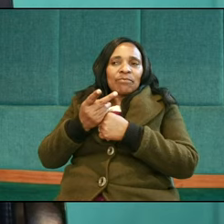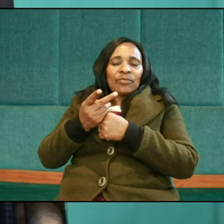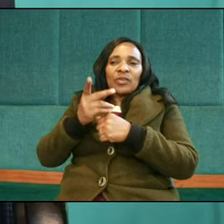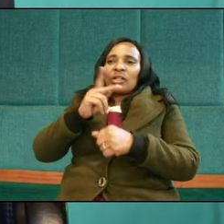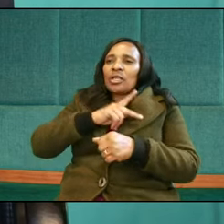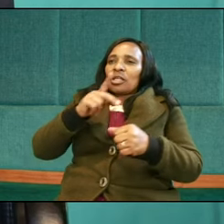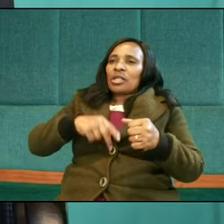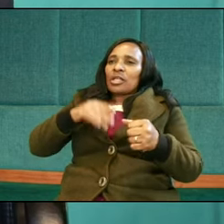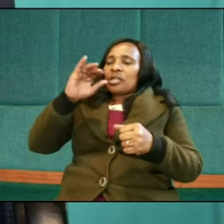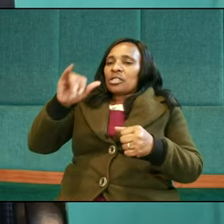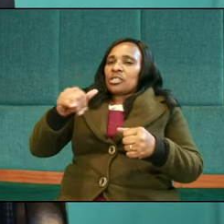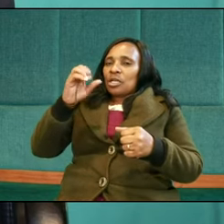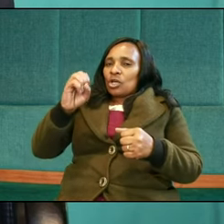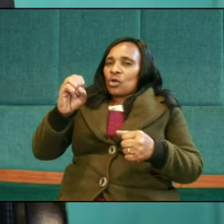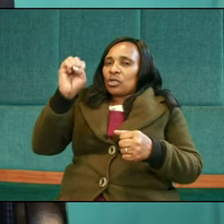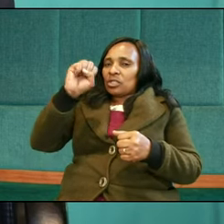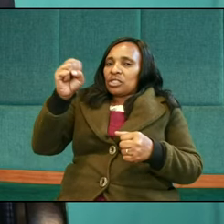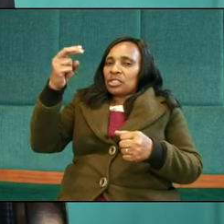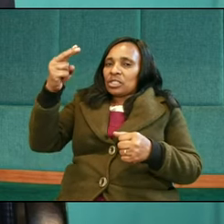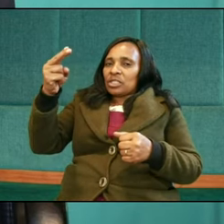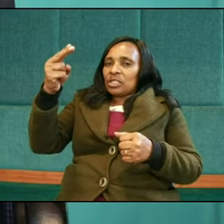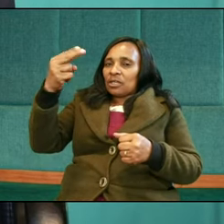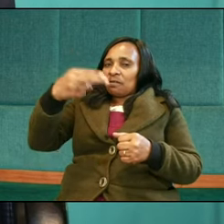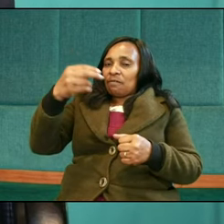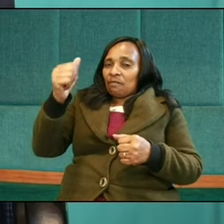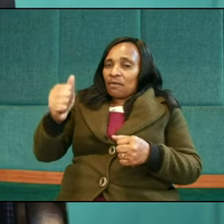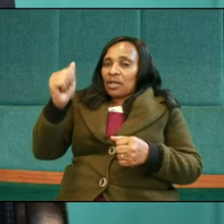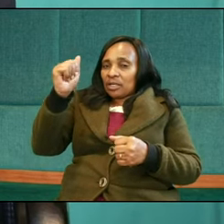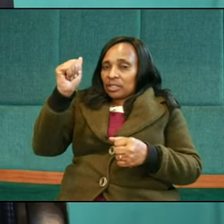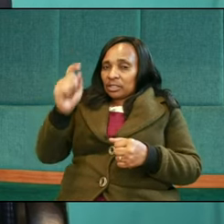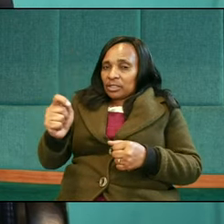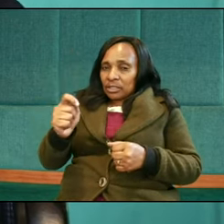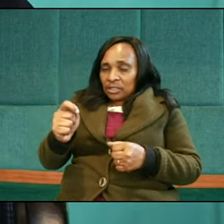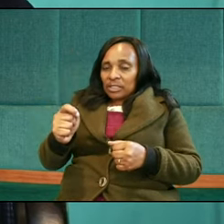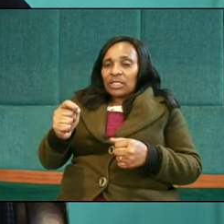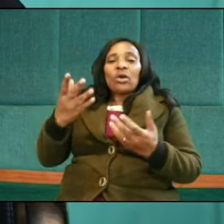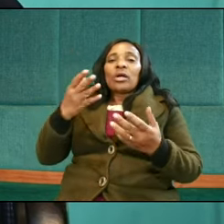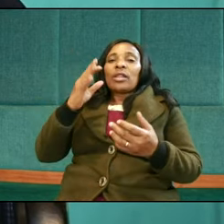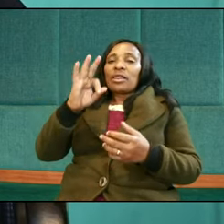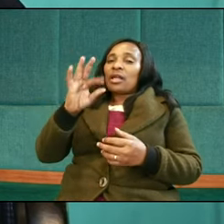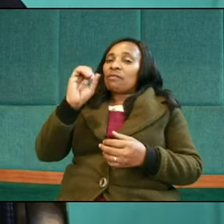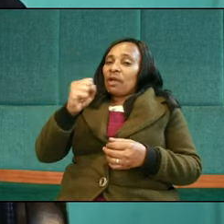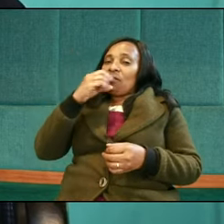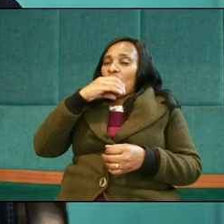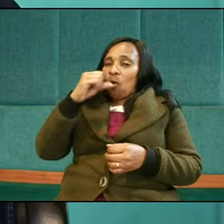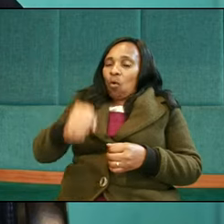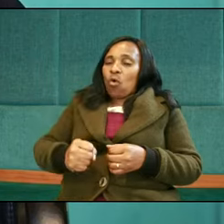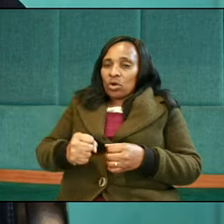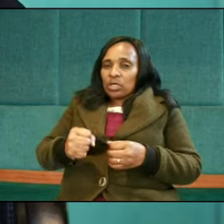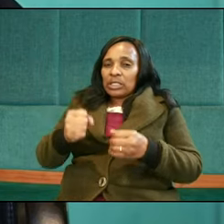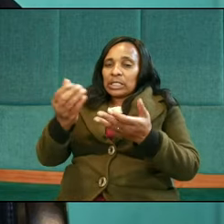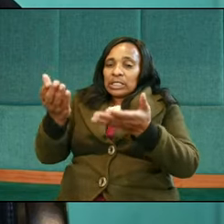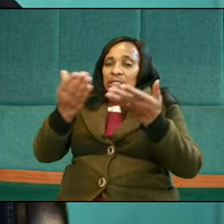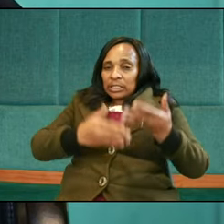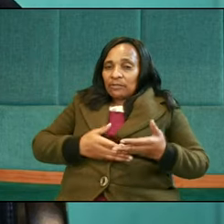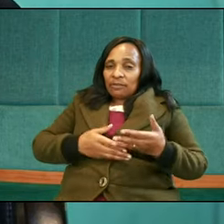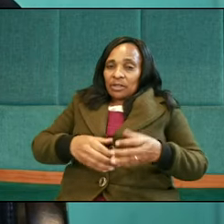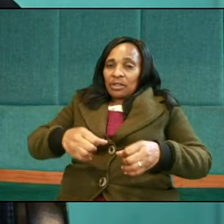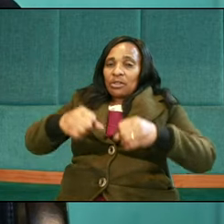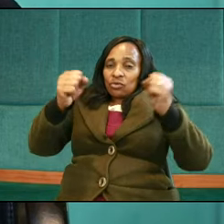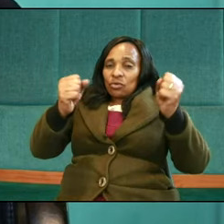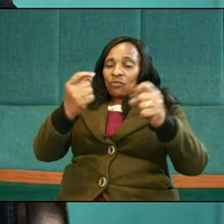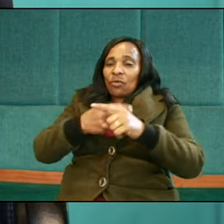King Jehoshaphat, who's 35, and he's receiving the throne from his father Asa, who was